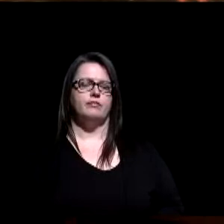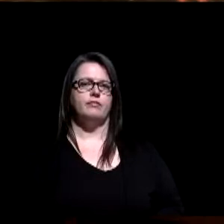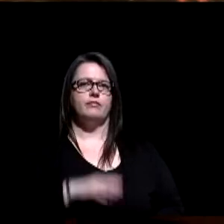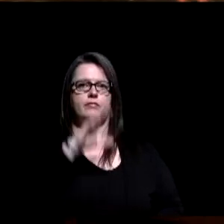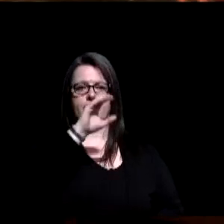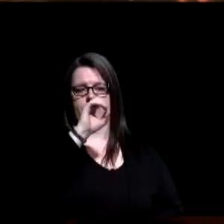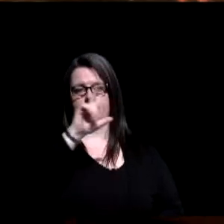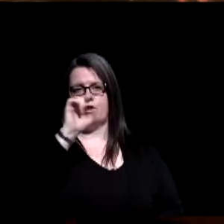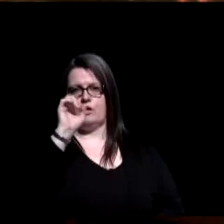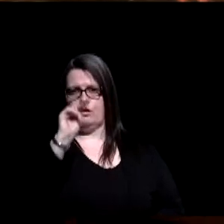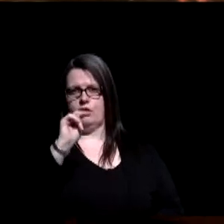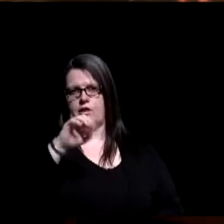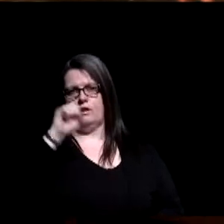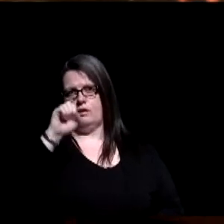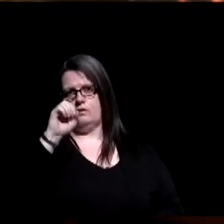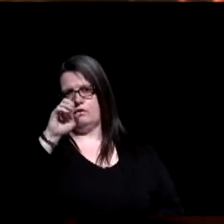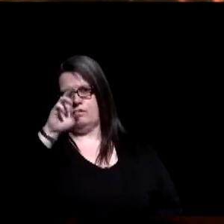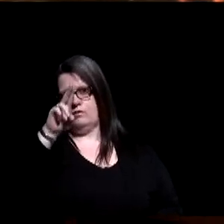Colleen Soulier.